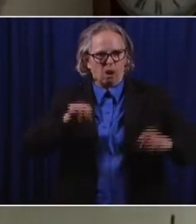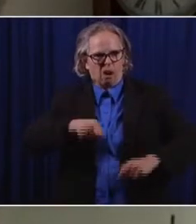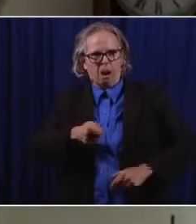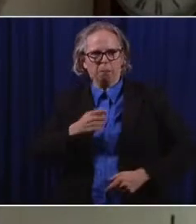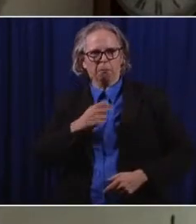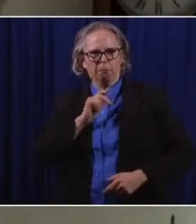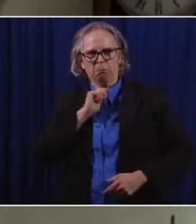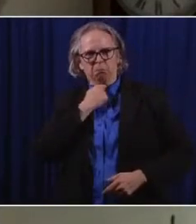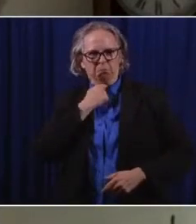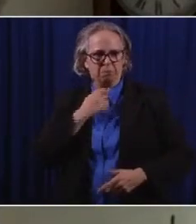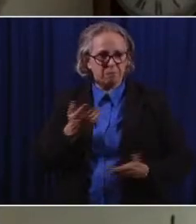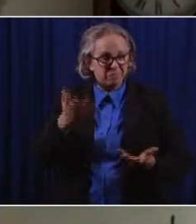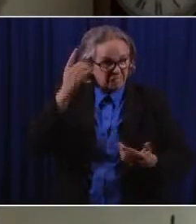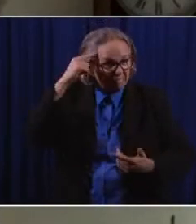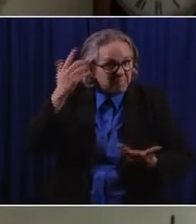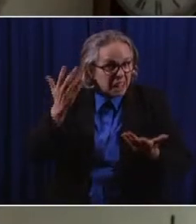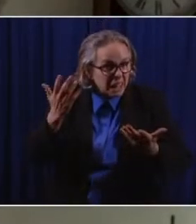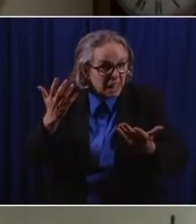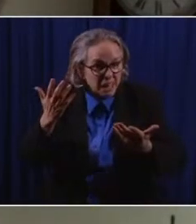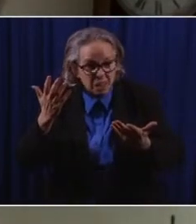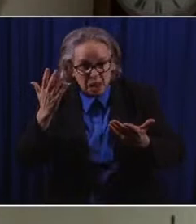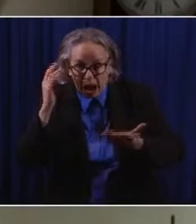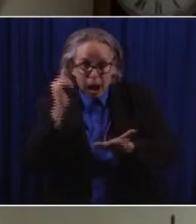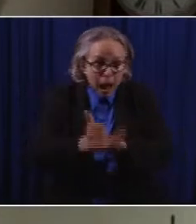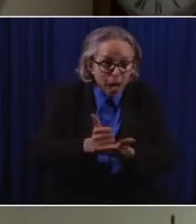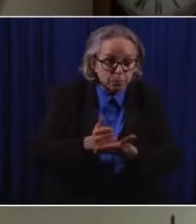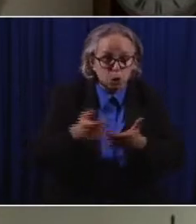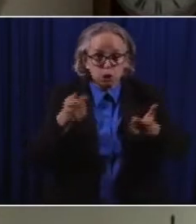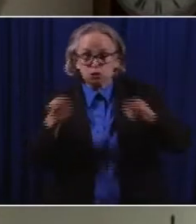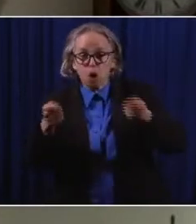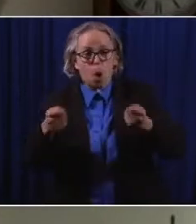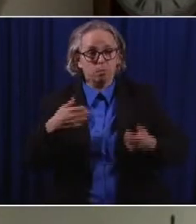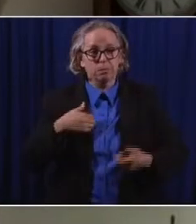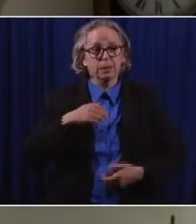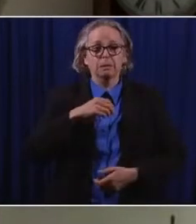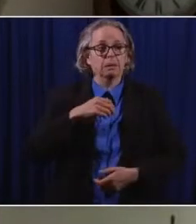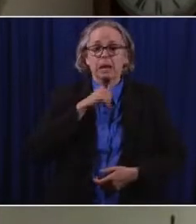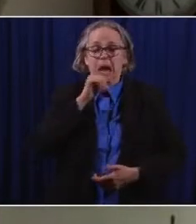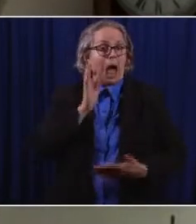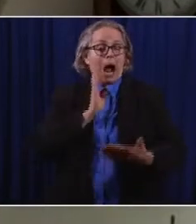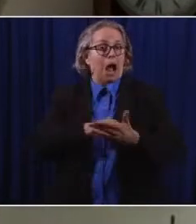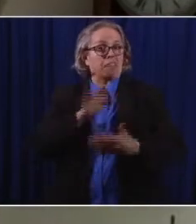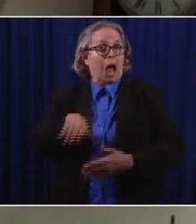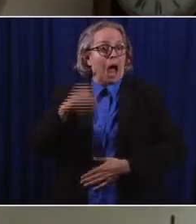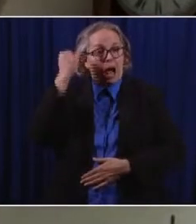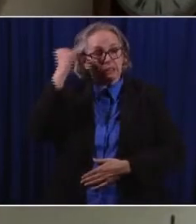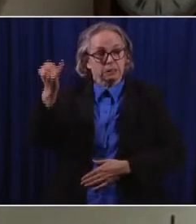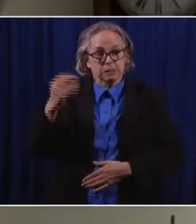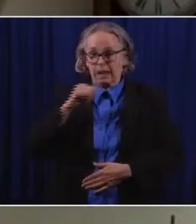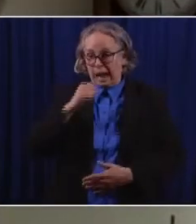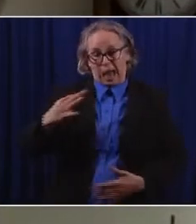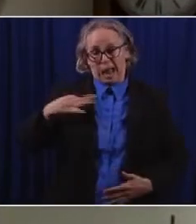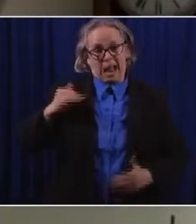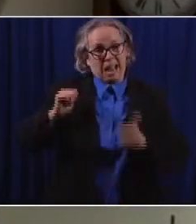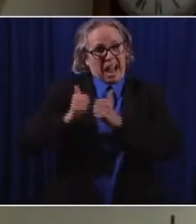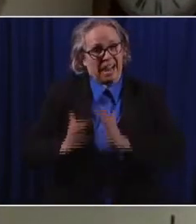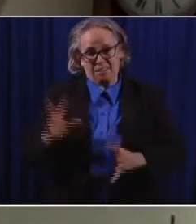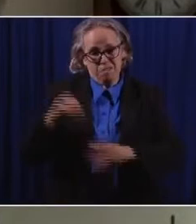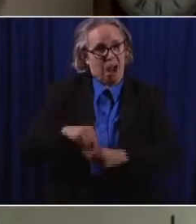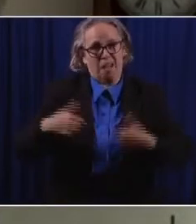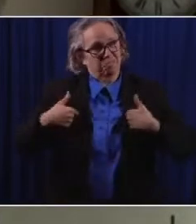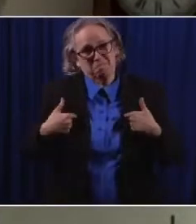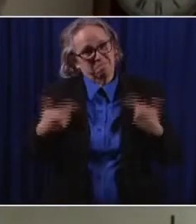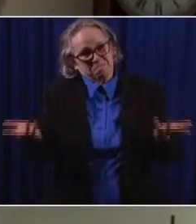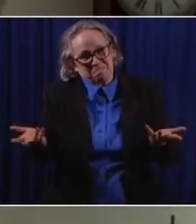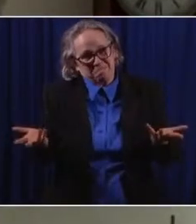more on substance. I wouldn't have any objection to it. I'm not a candidate, but I wouldn't have any objection to it. I will say, Jim,